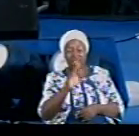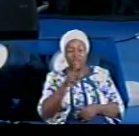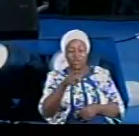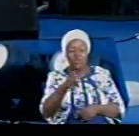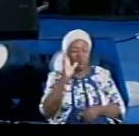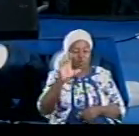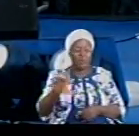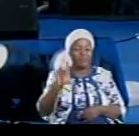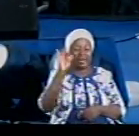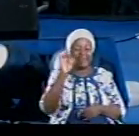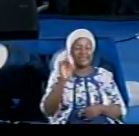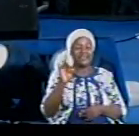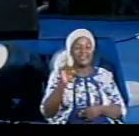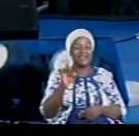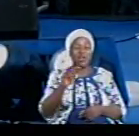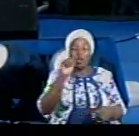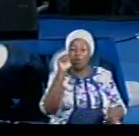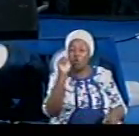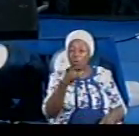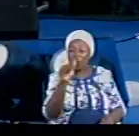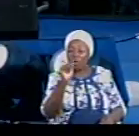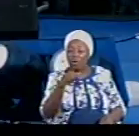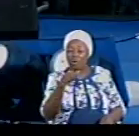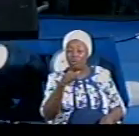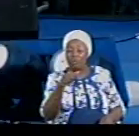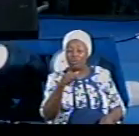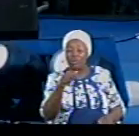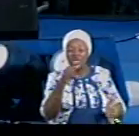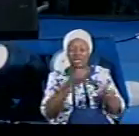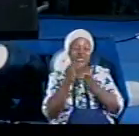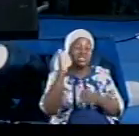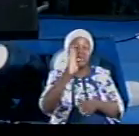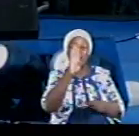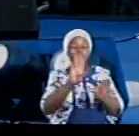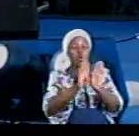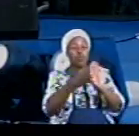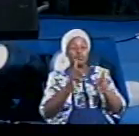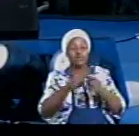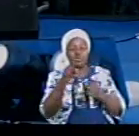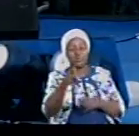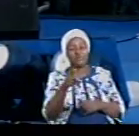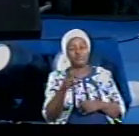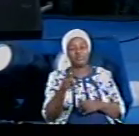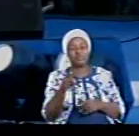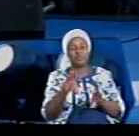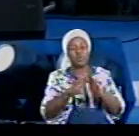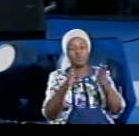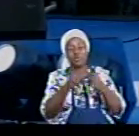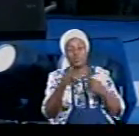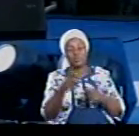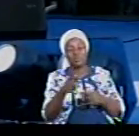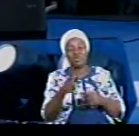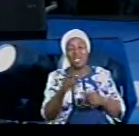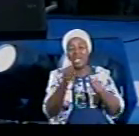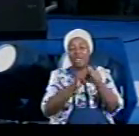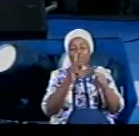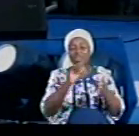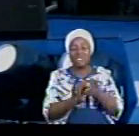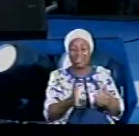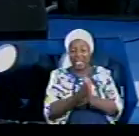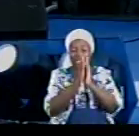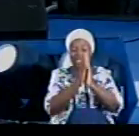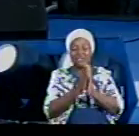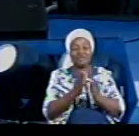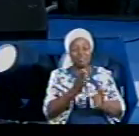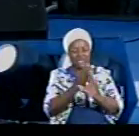find no it shall be opened unto you everyone that asketh receive it